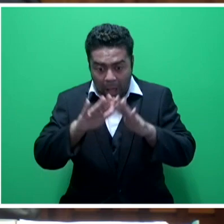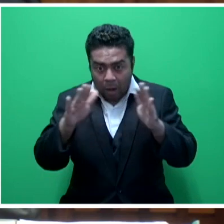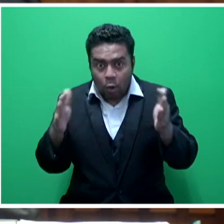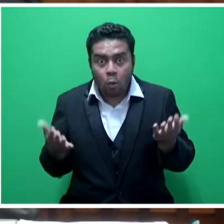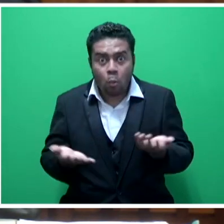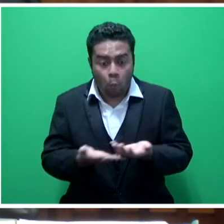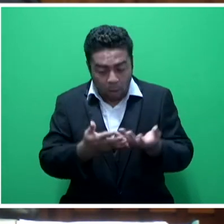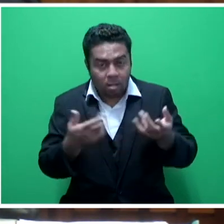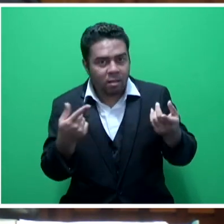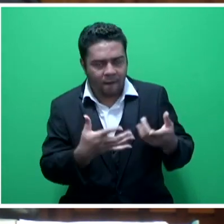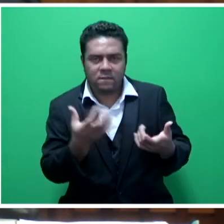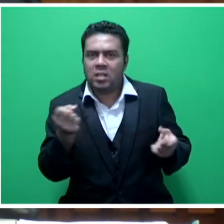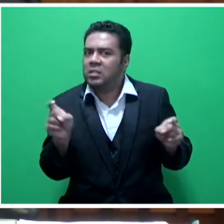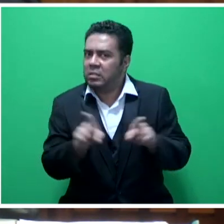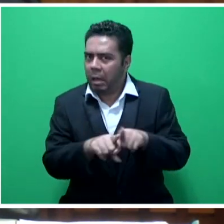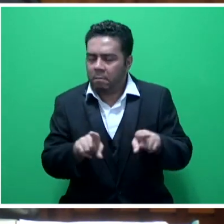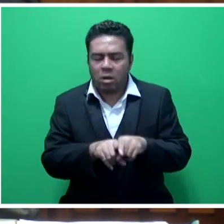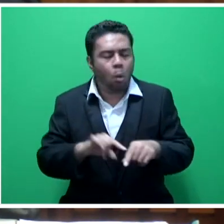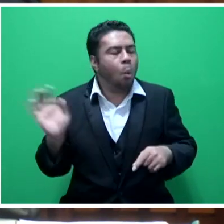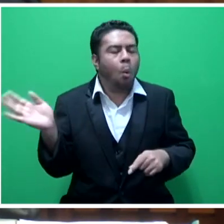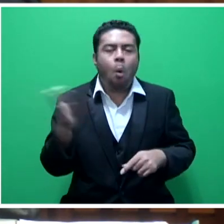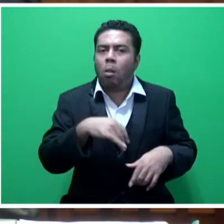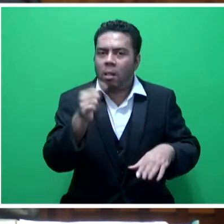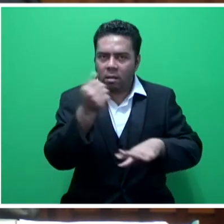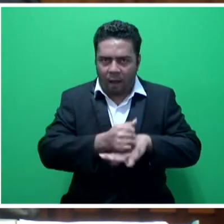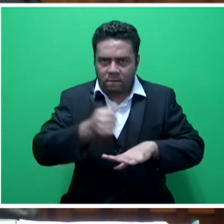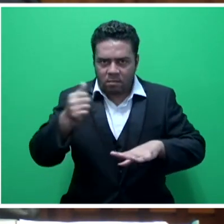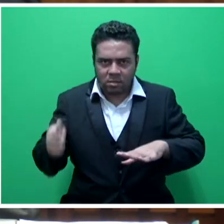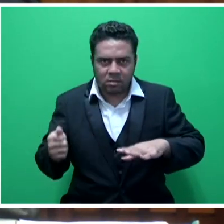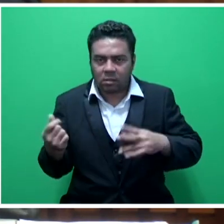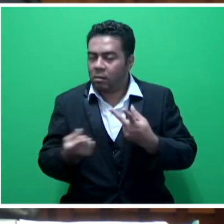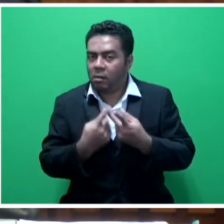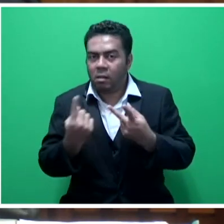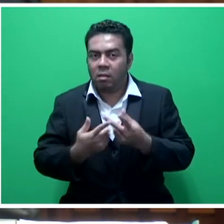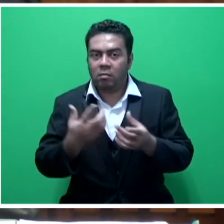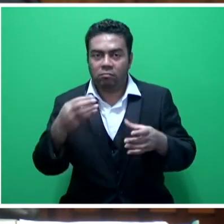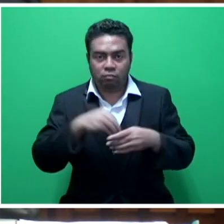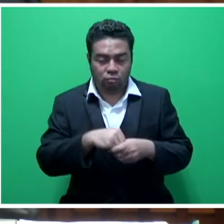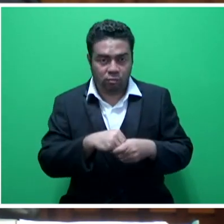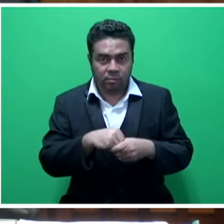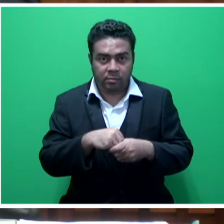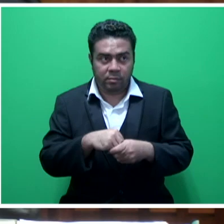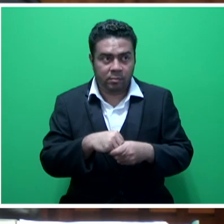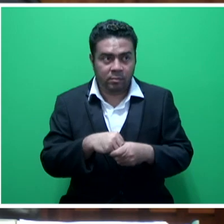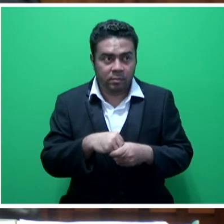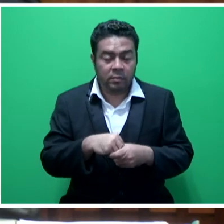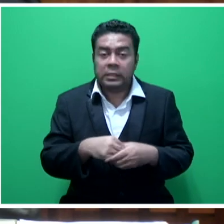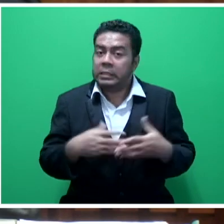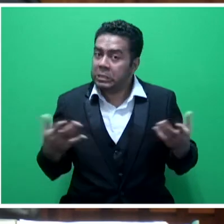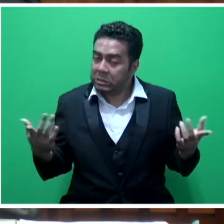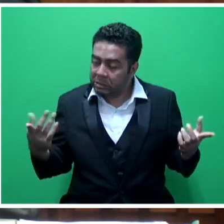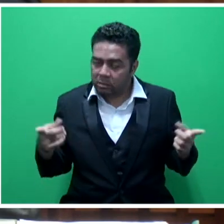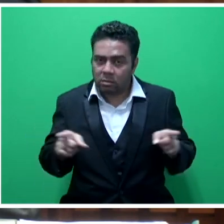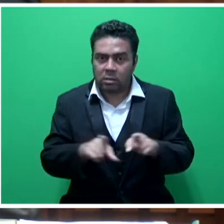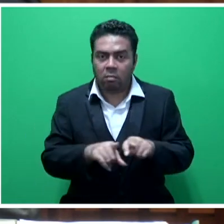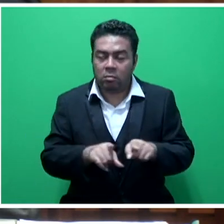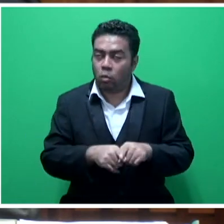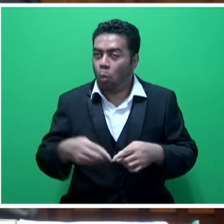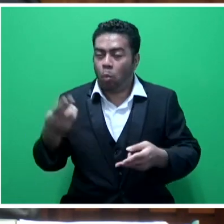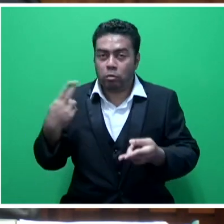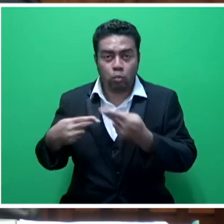recognition is obvious to every government and every opposition, with even an ounce of strategic nous, as this historic crisis has